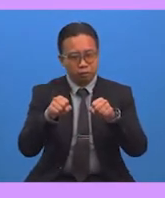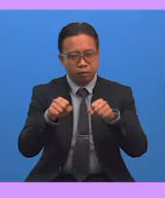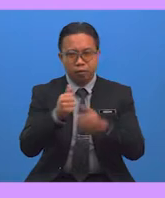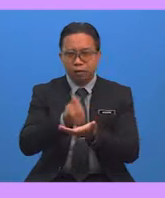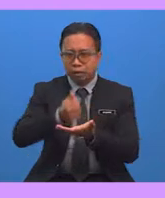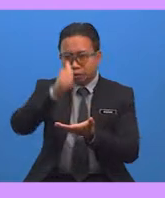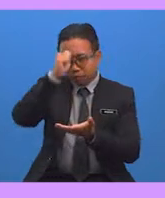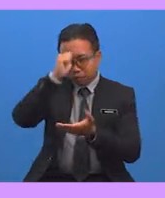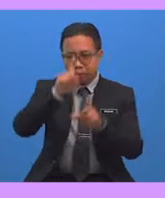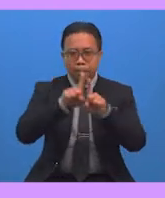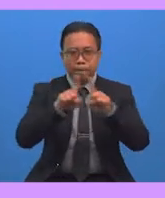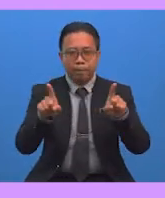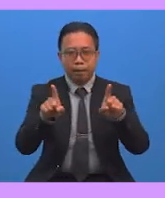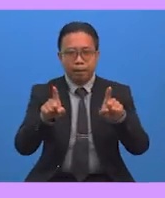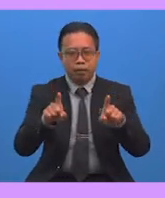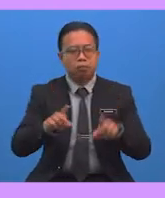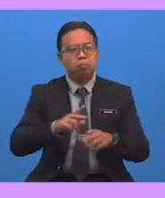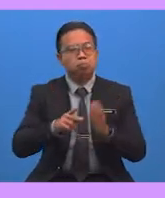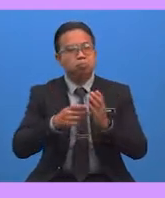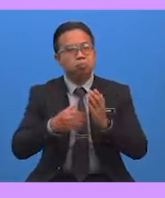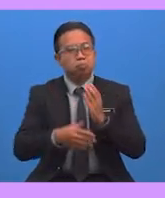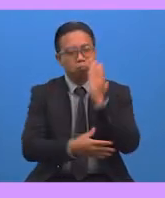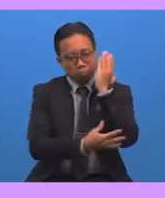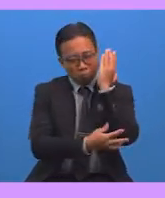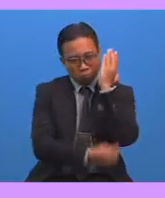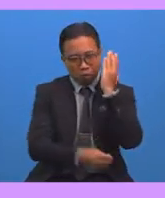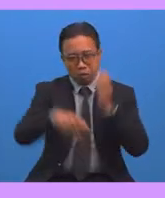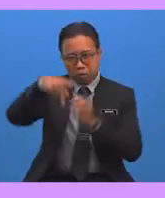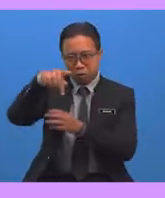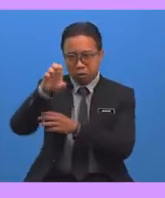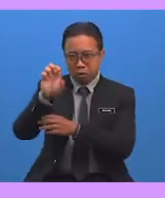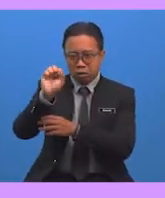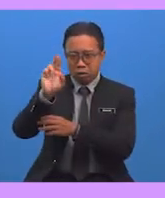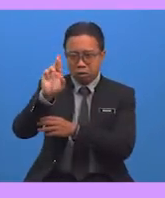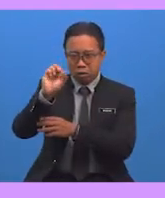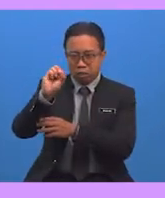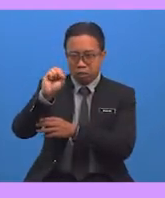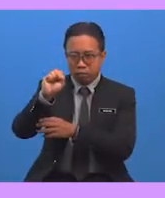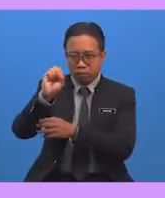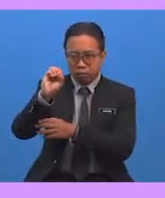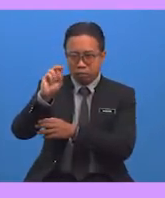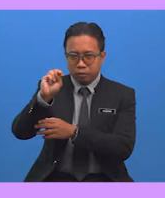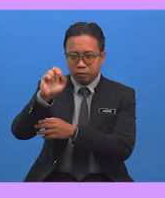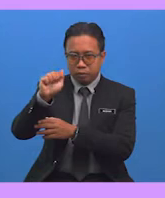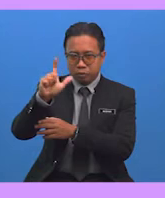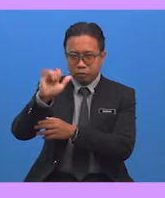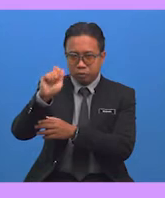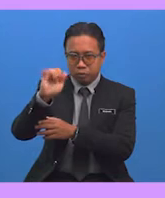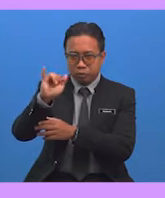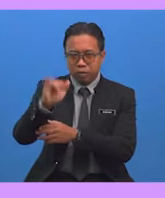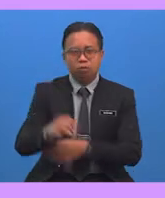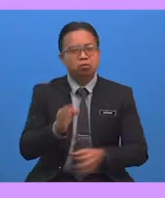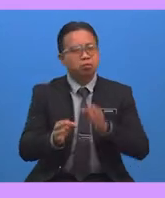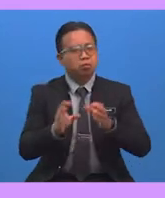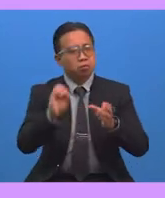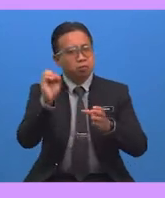academically but has a poor personality, one will fail in life. If one is unable to